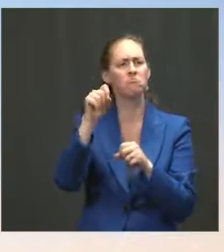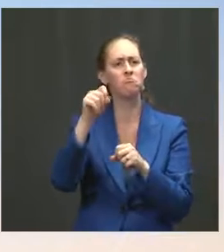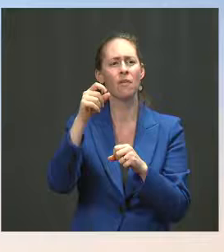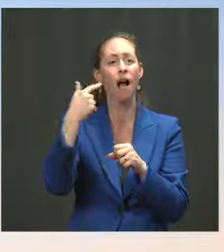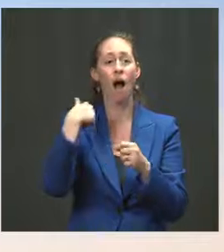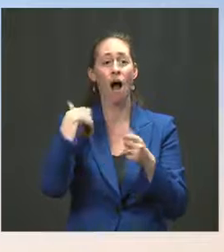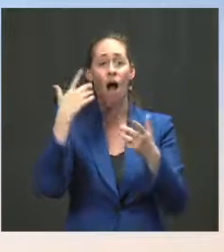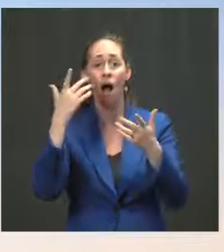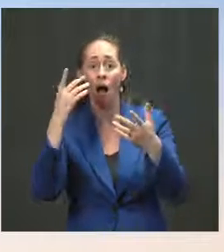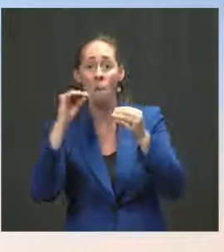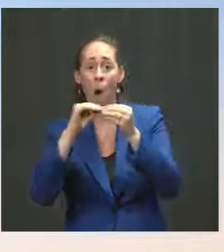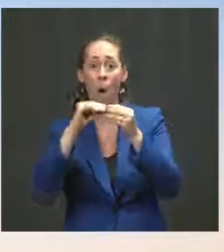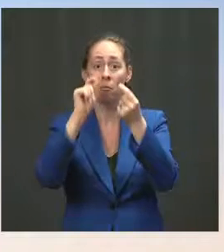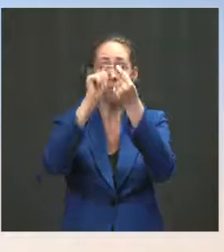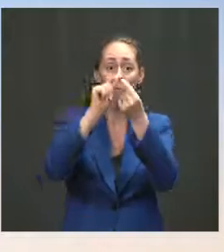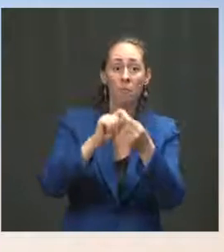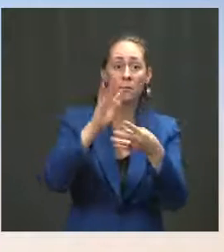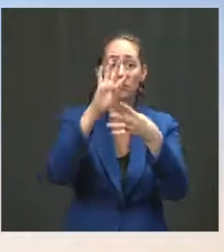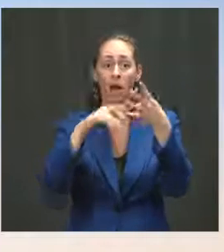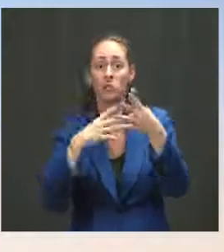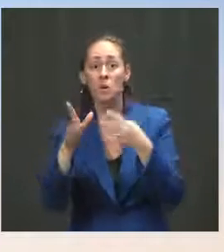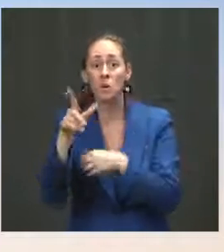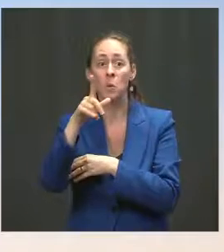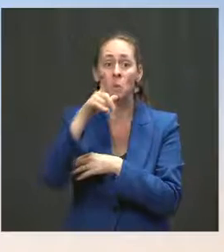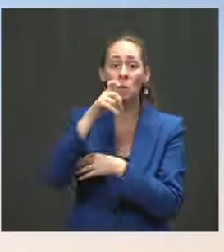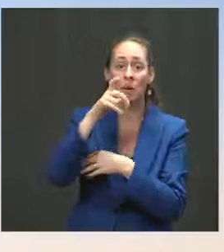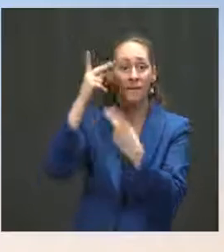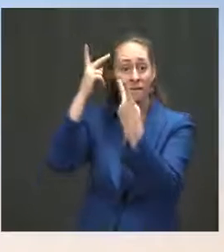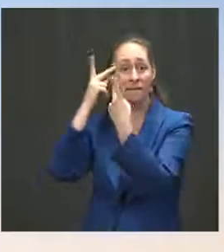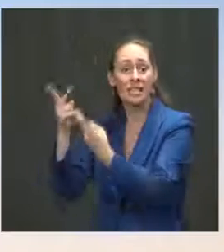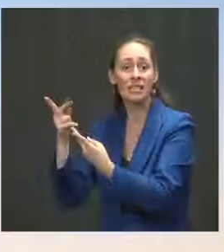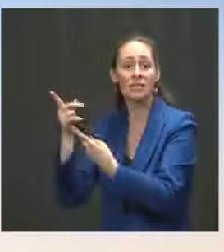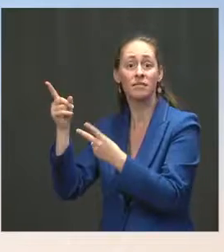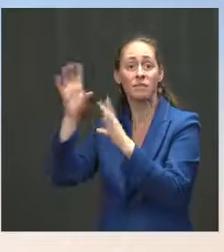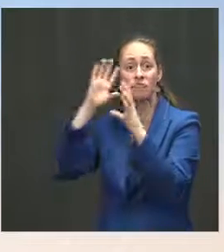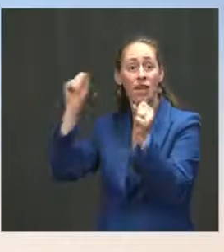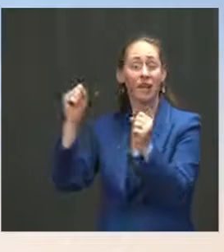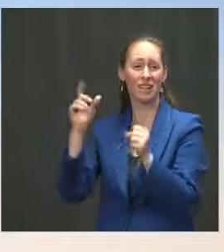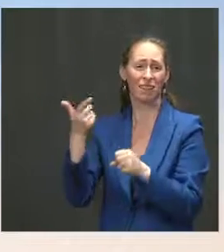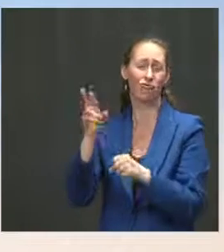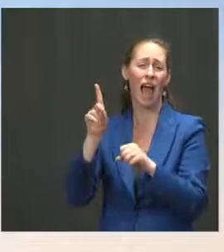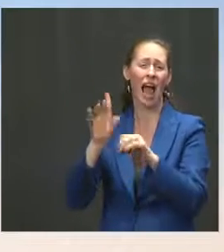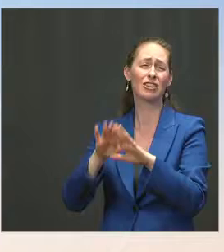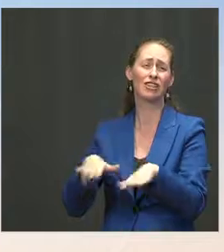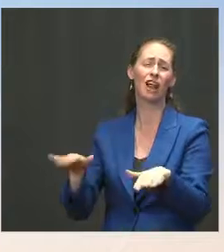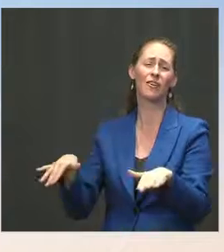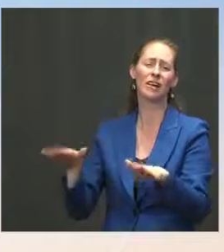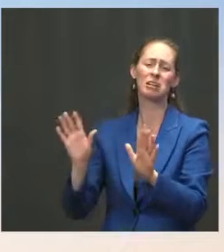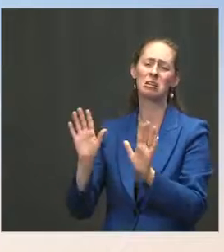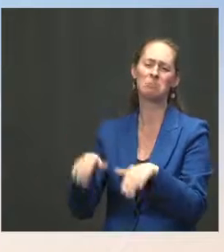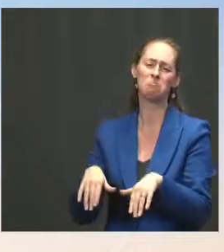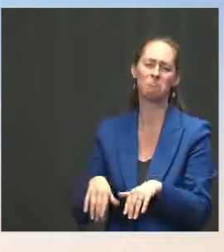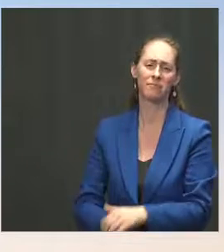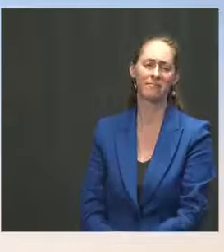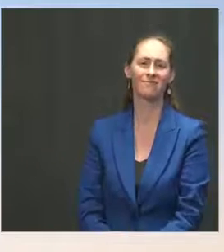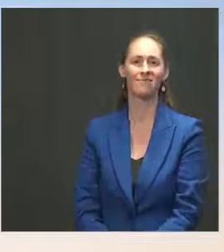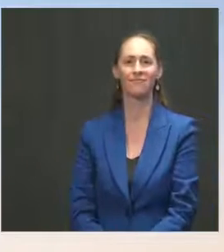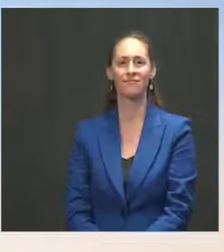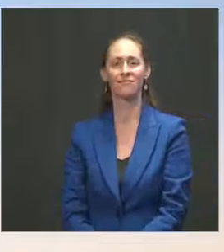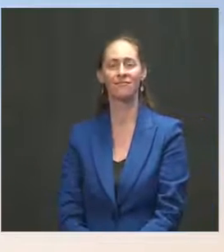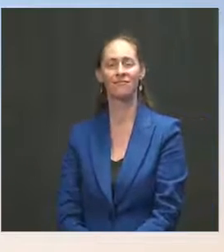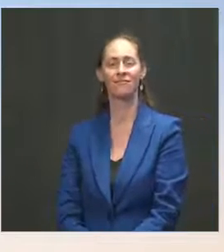grandchildren or people visiting him in Delaware. Go ahead. In the reconciliation, okay, last one. Yeah, in the reconciliation framework that was that made the next step